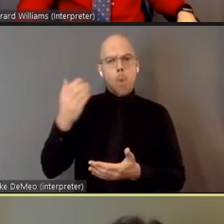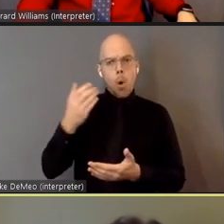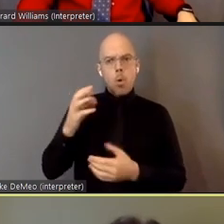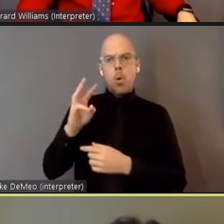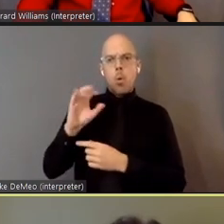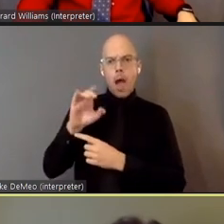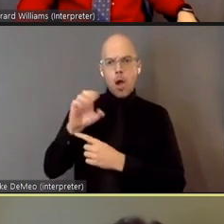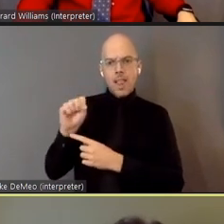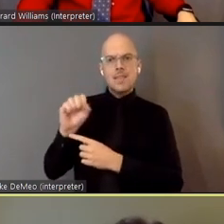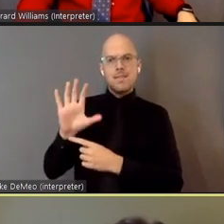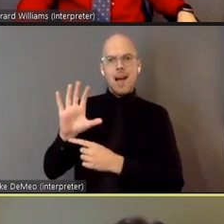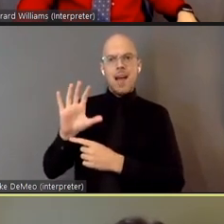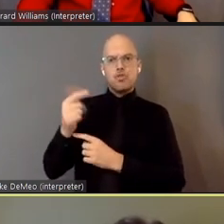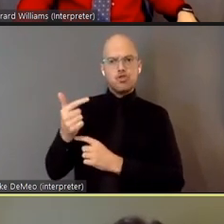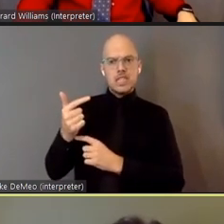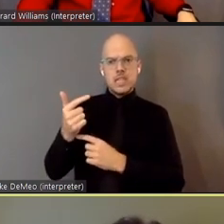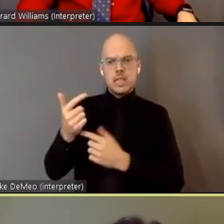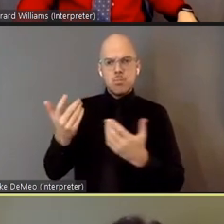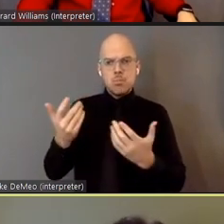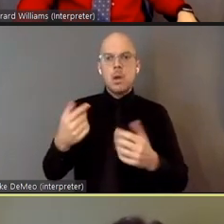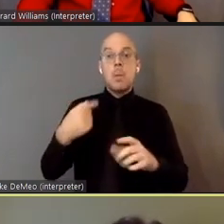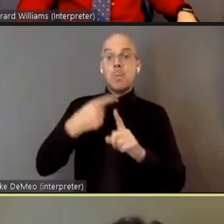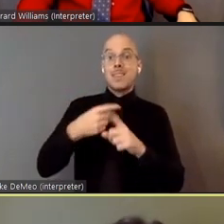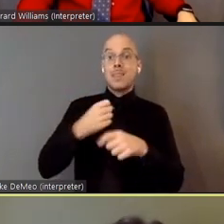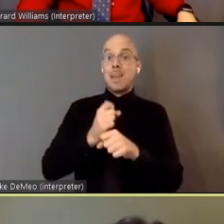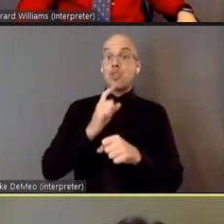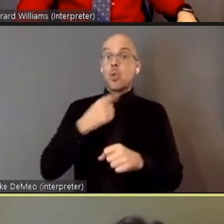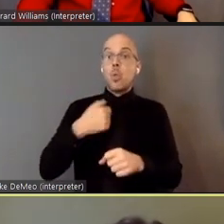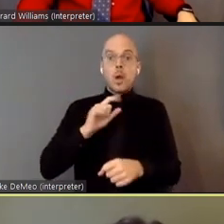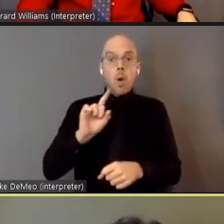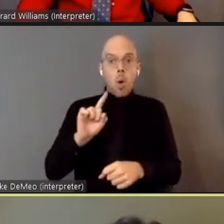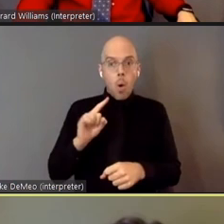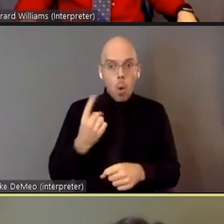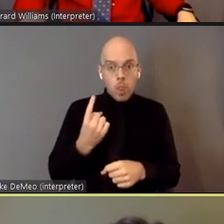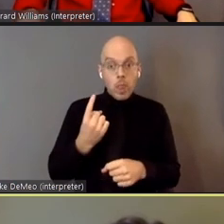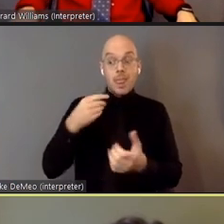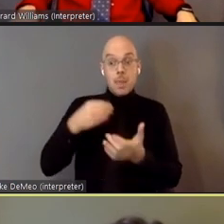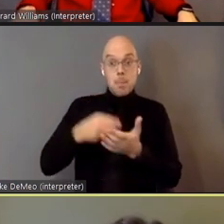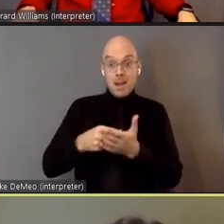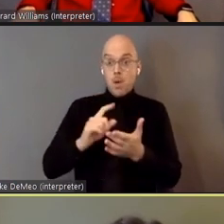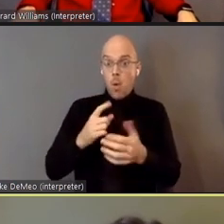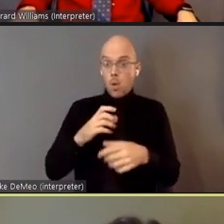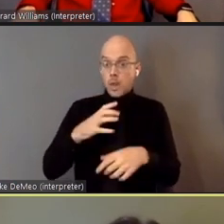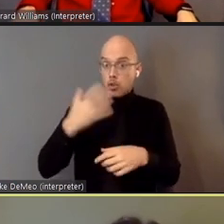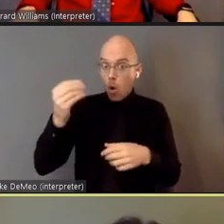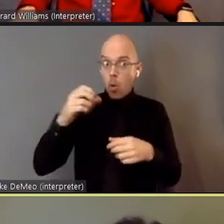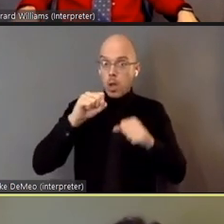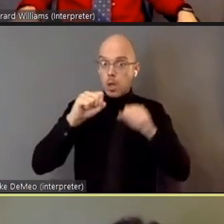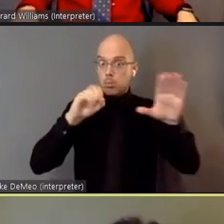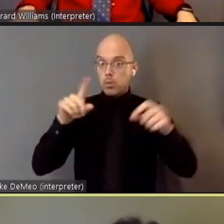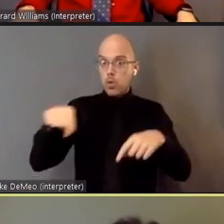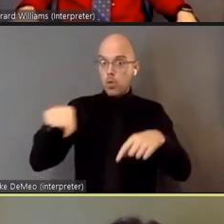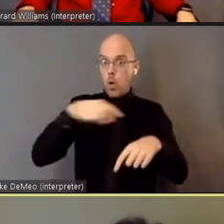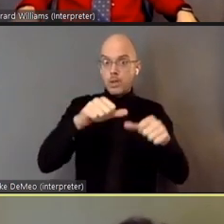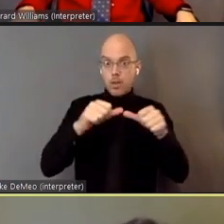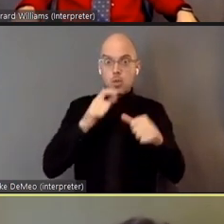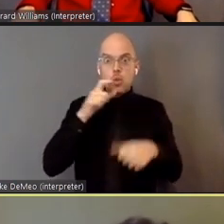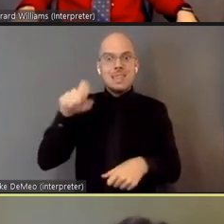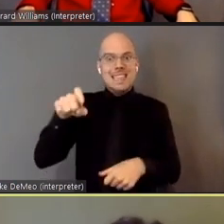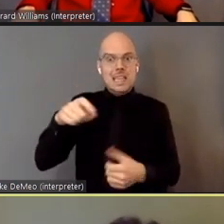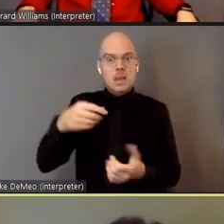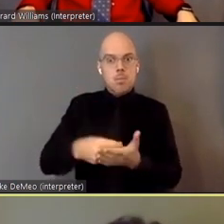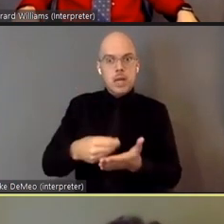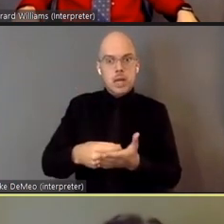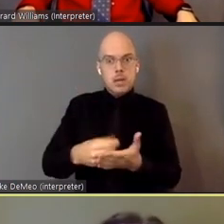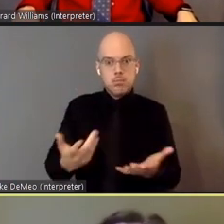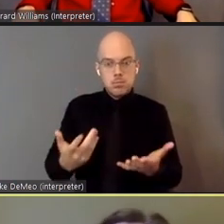5G and make sure that we're only sending that funding to areas that really need it when areas that don't need